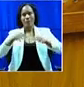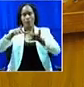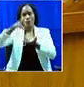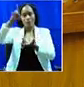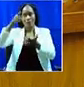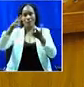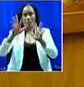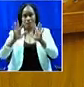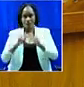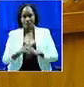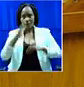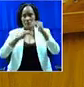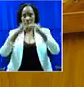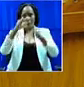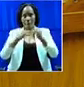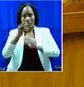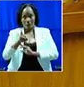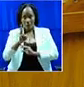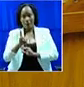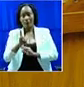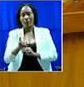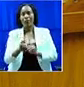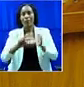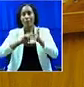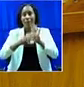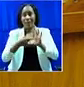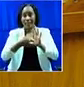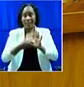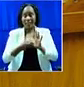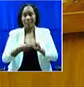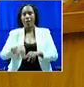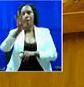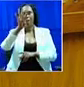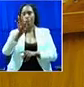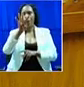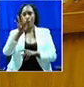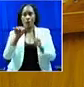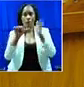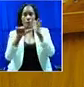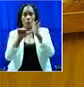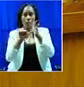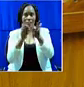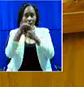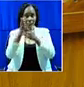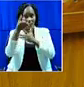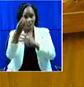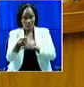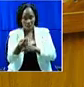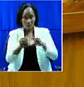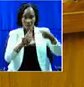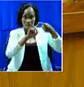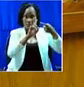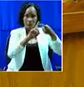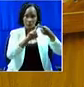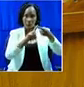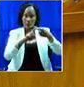The reconstruction plan has 4 priority interventions. Firstly, we are embarking on a